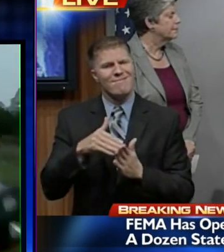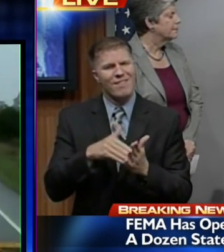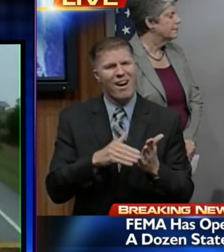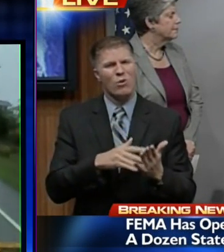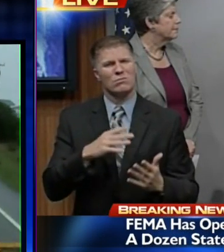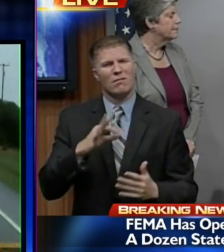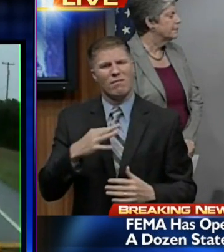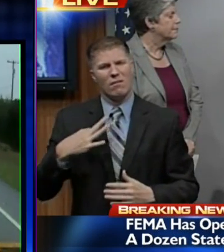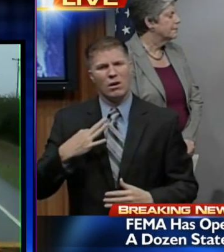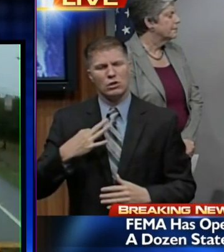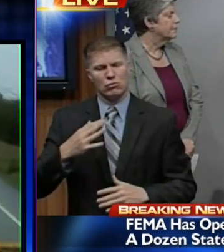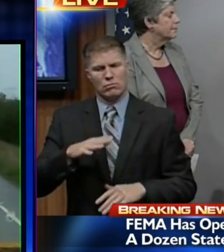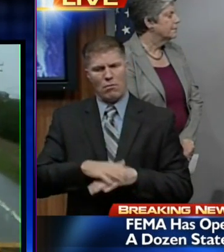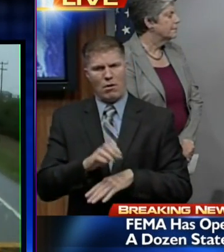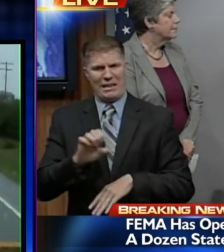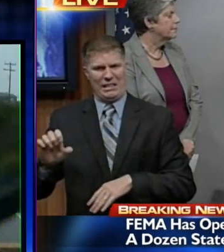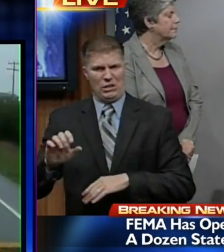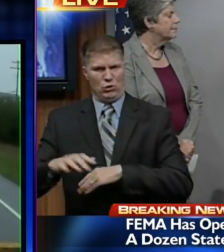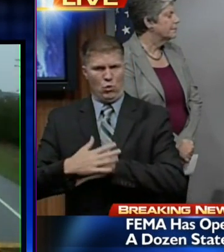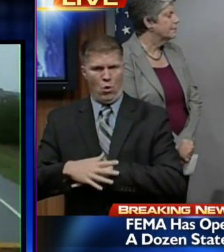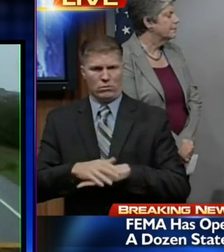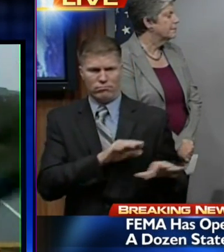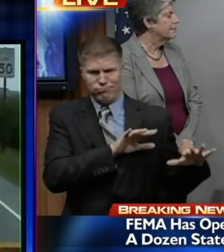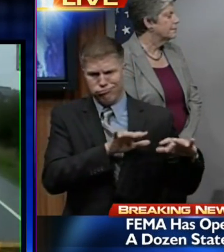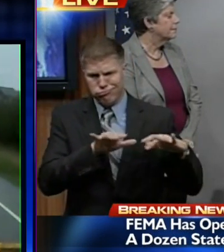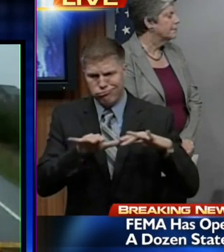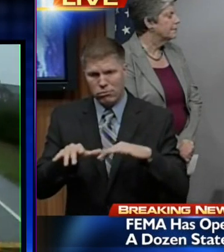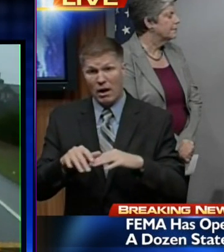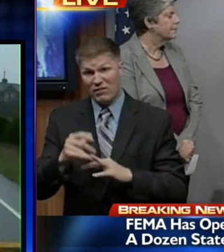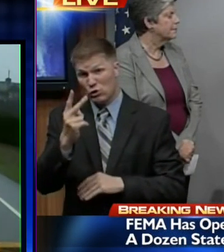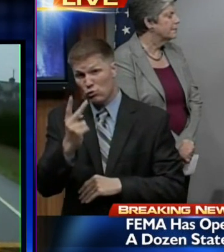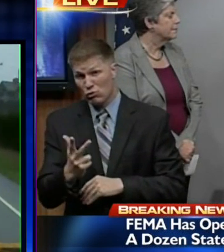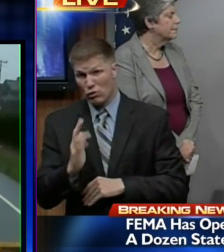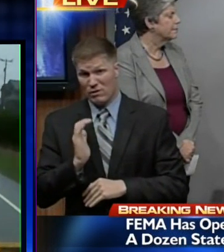East Coast. We have 2/3 of our fleet